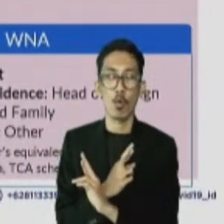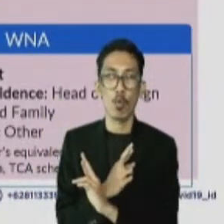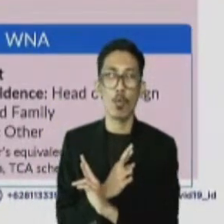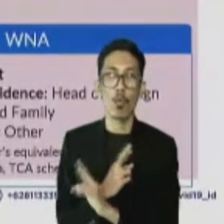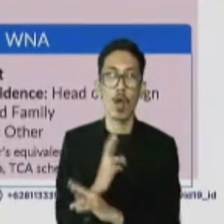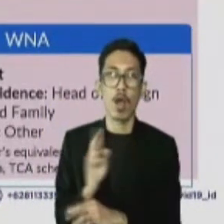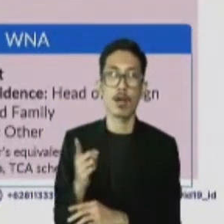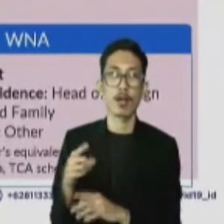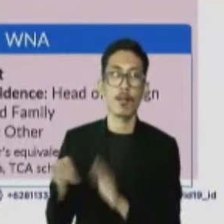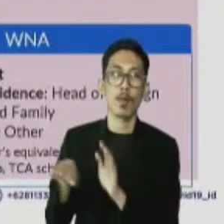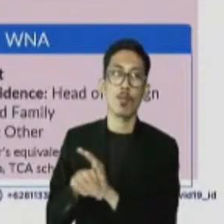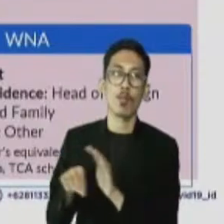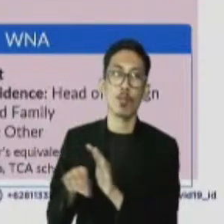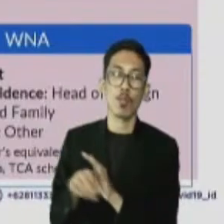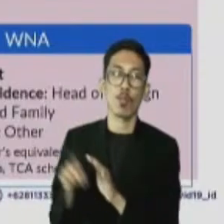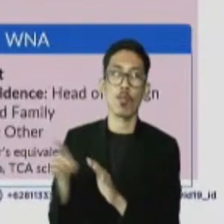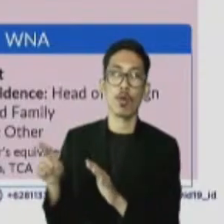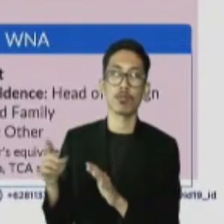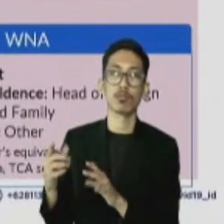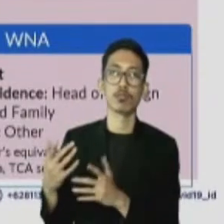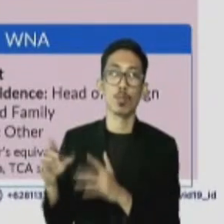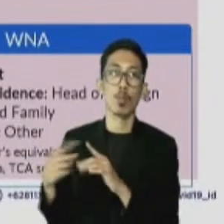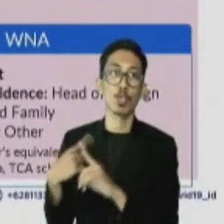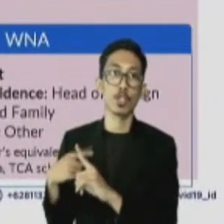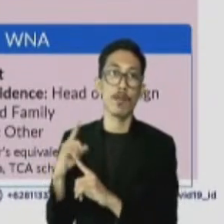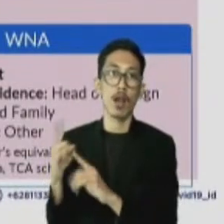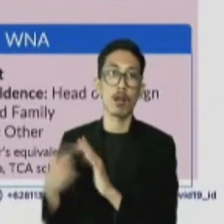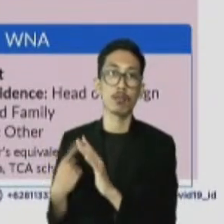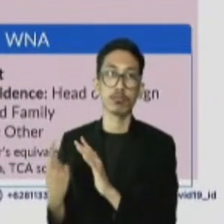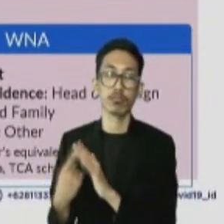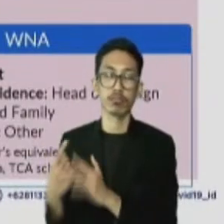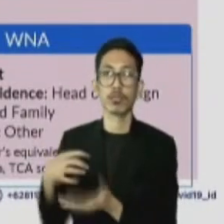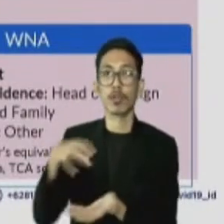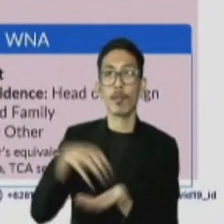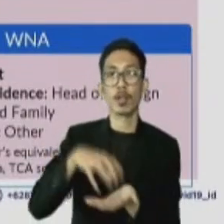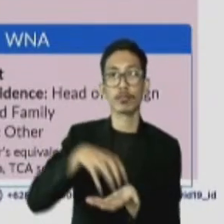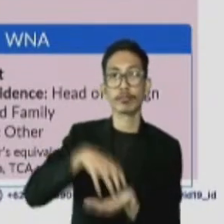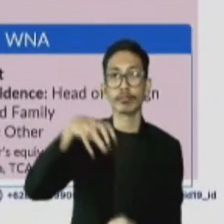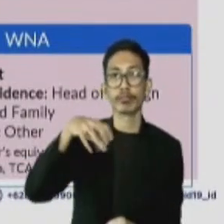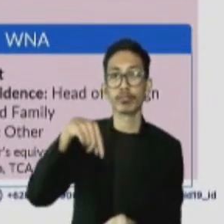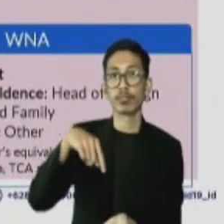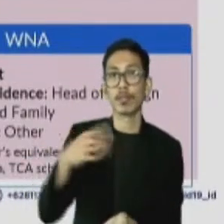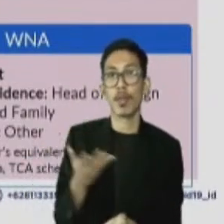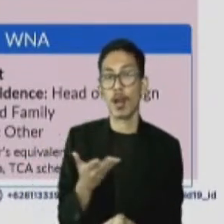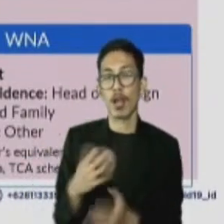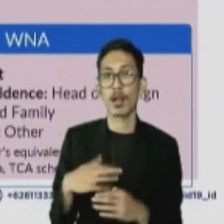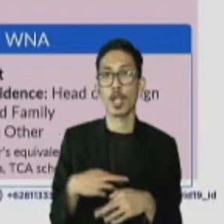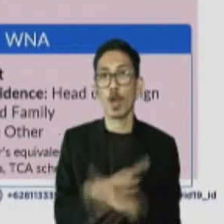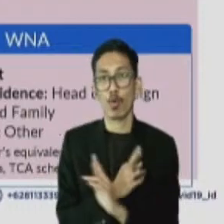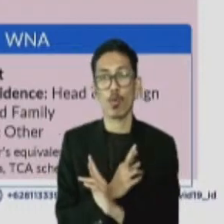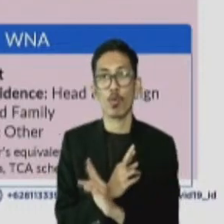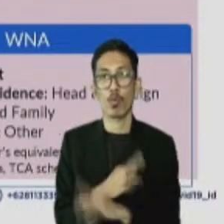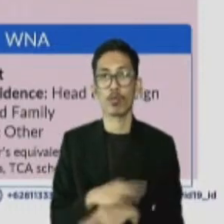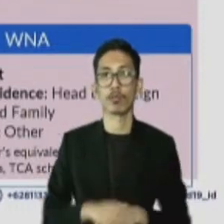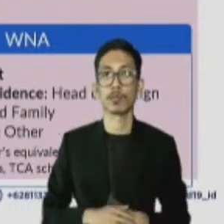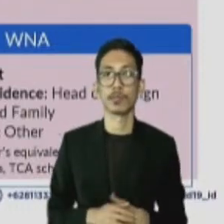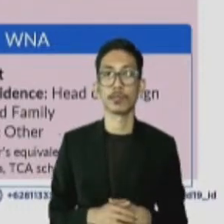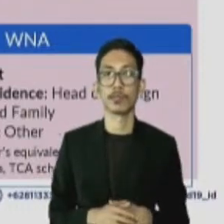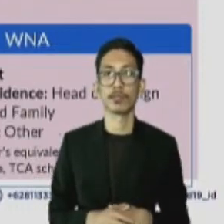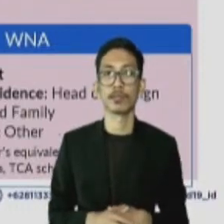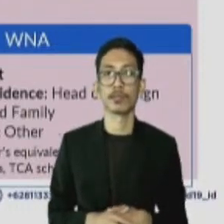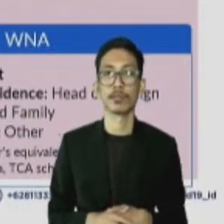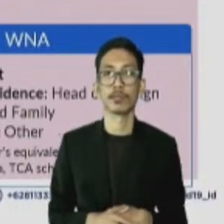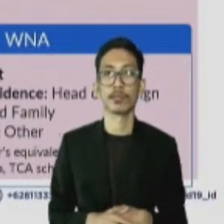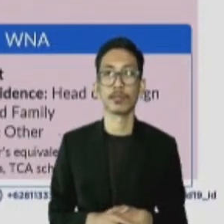adding travel administrative prerequisites other than a vaccine certificate and negative PCR results, namely a short